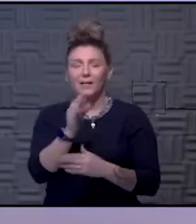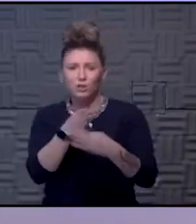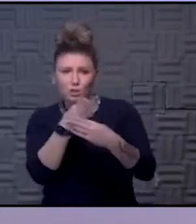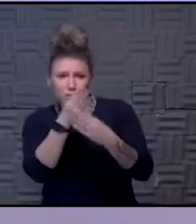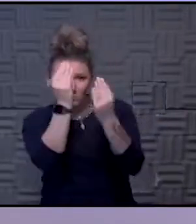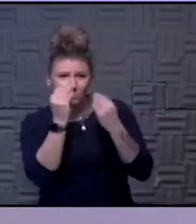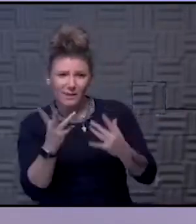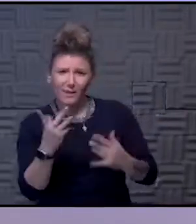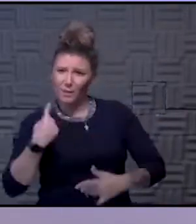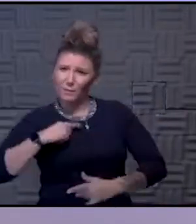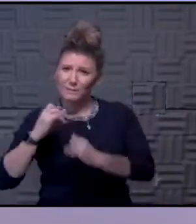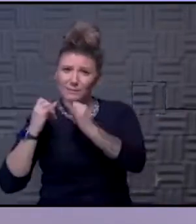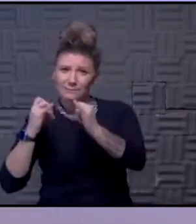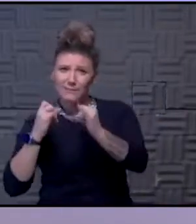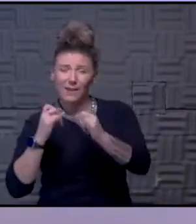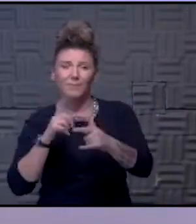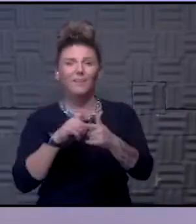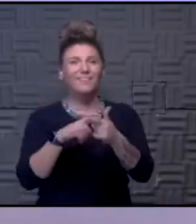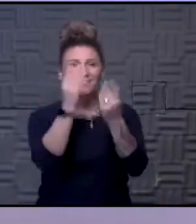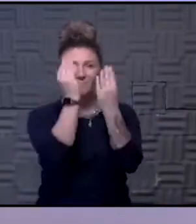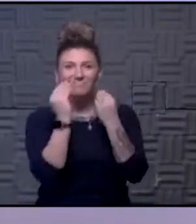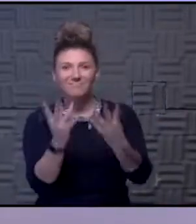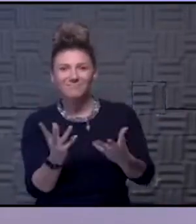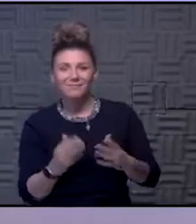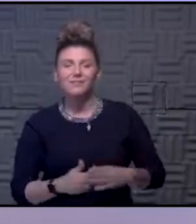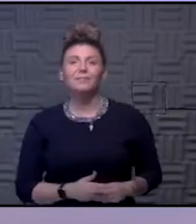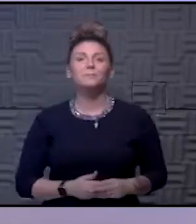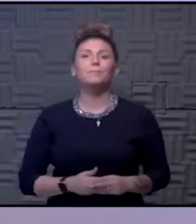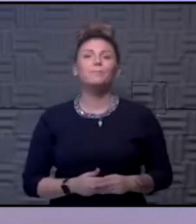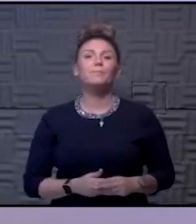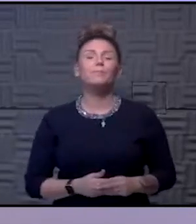we have discussed is having this like